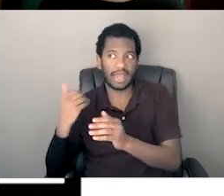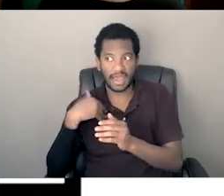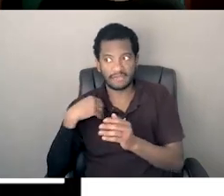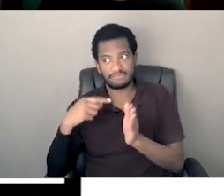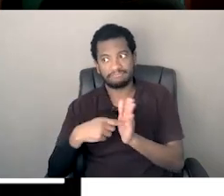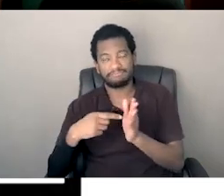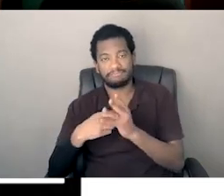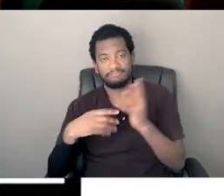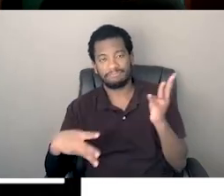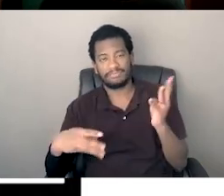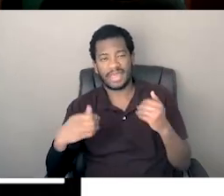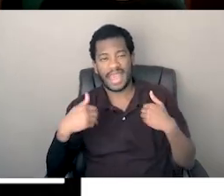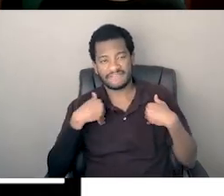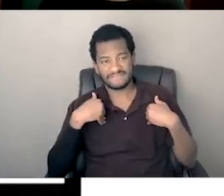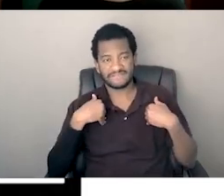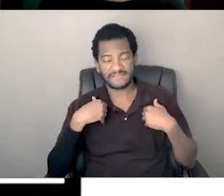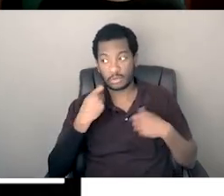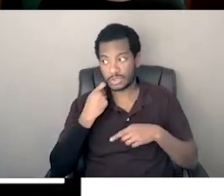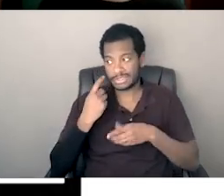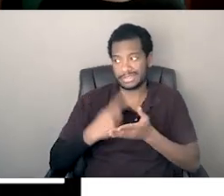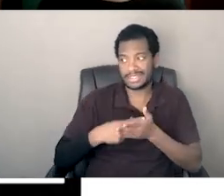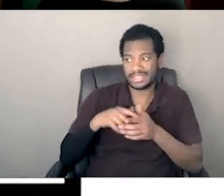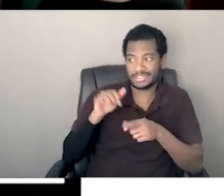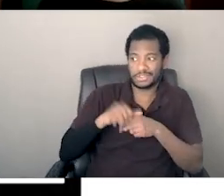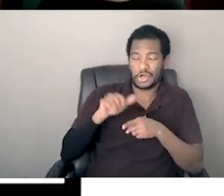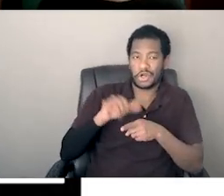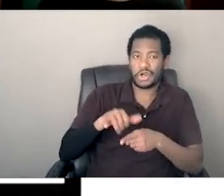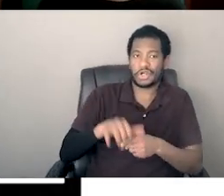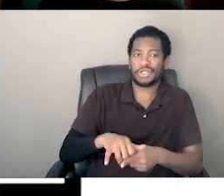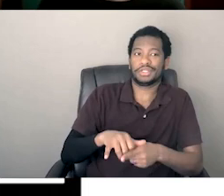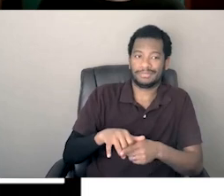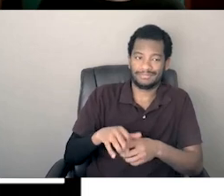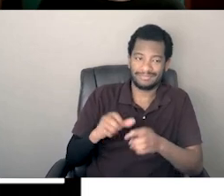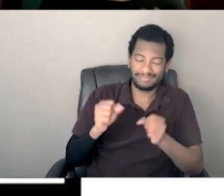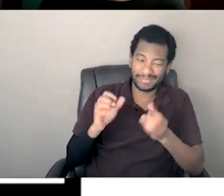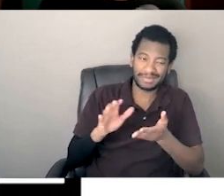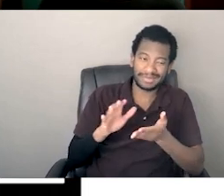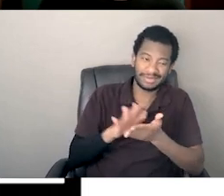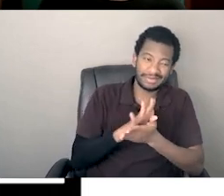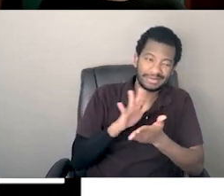about jargon just a minute ago. A lot of times the documents that organizations have those, so